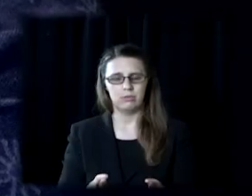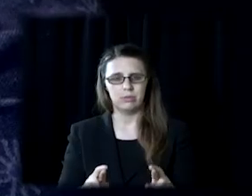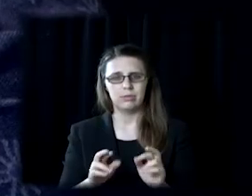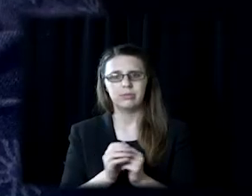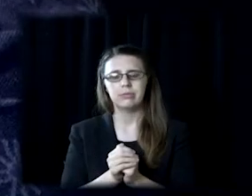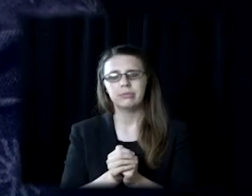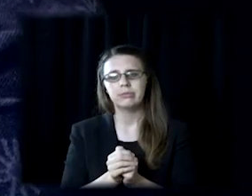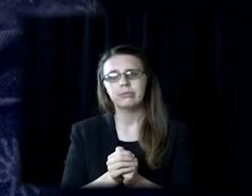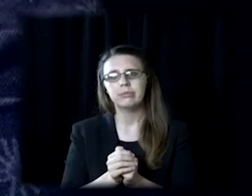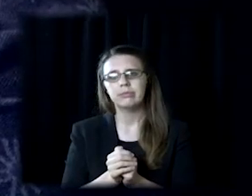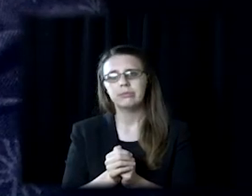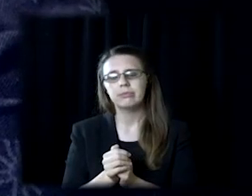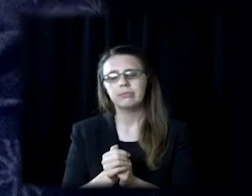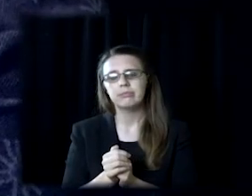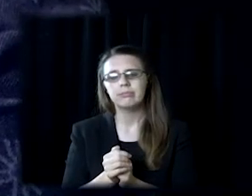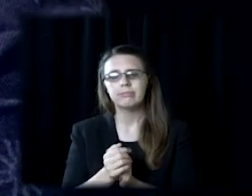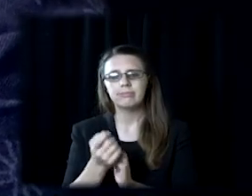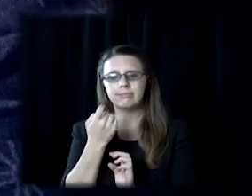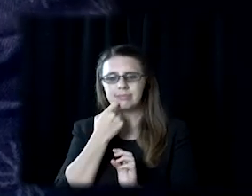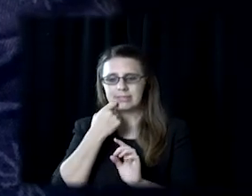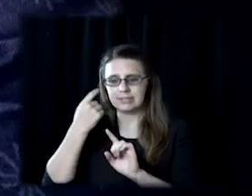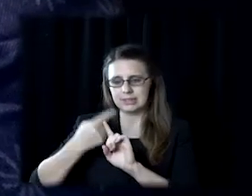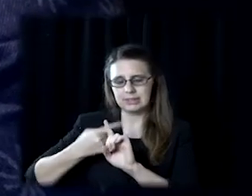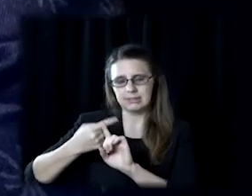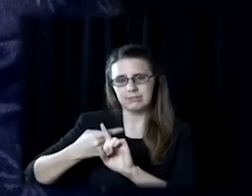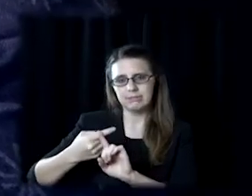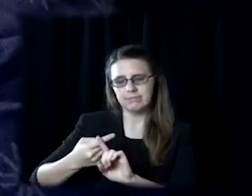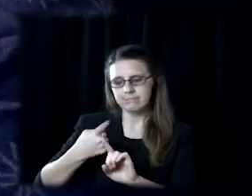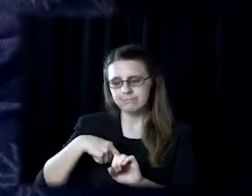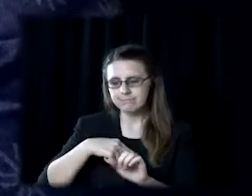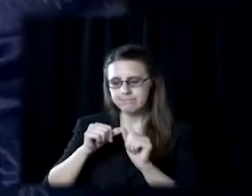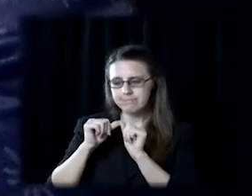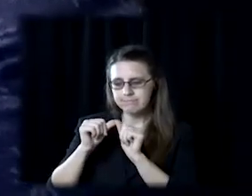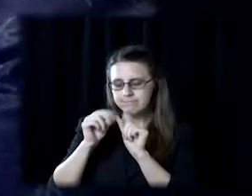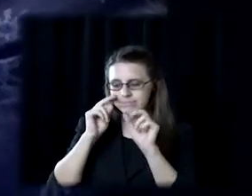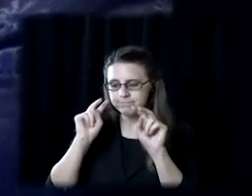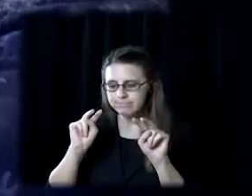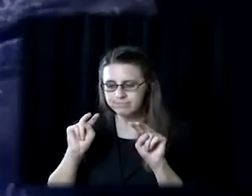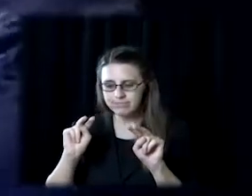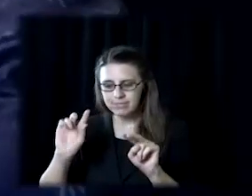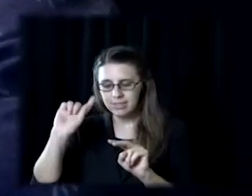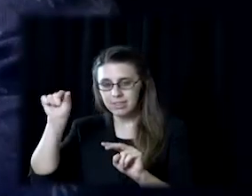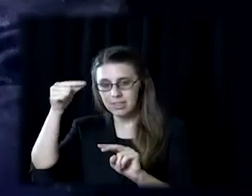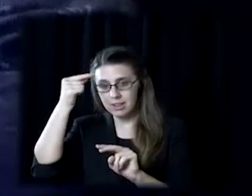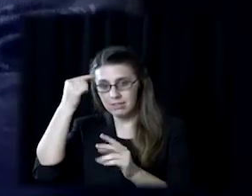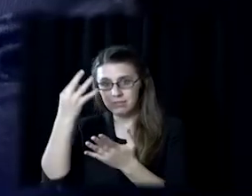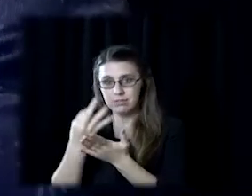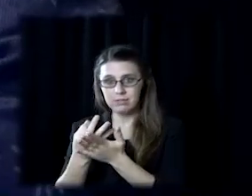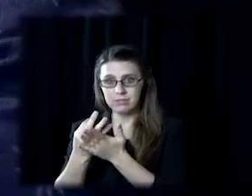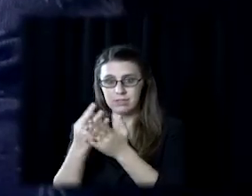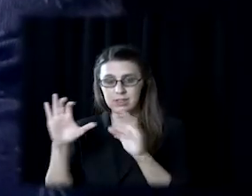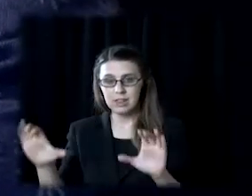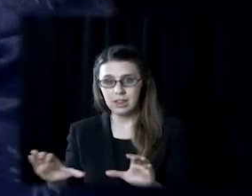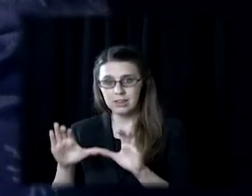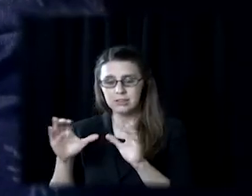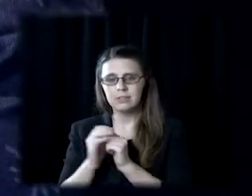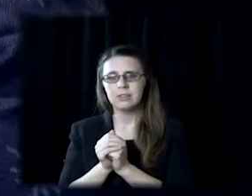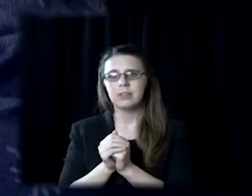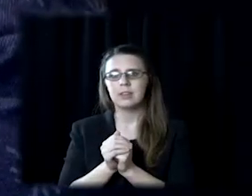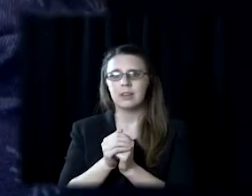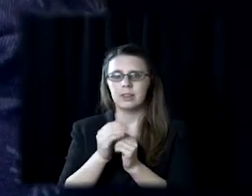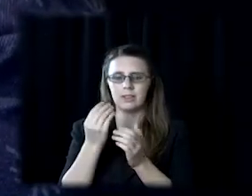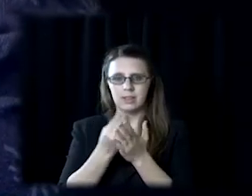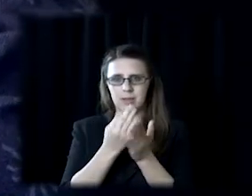Throughout the last months, we continue to perform oversight of government fiscal activities budget approvals, reporting, and status